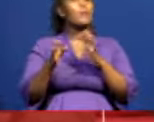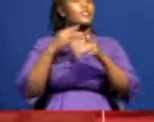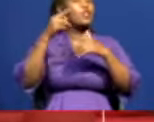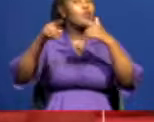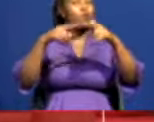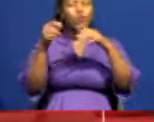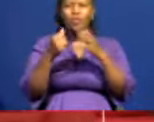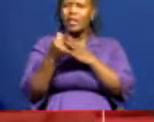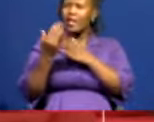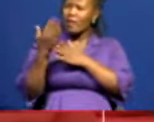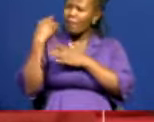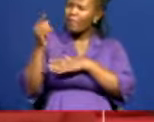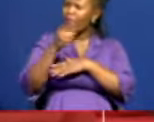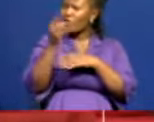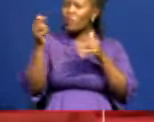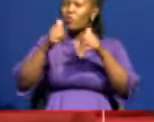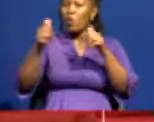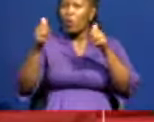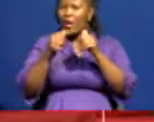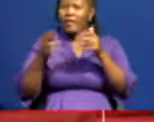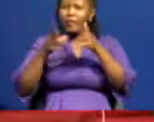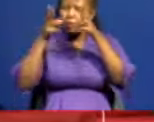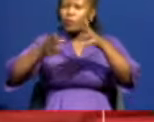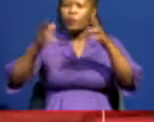sana. Buduki mulikuwa mumeanza kurudisha.